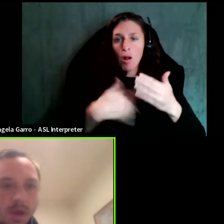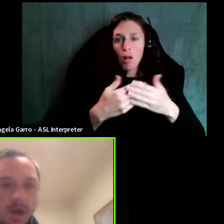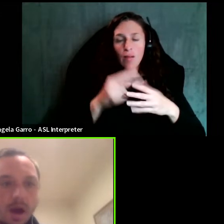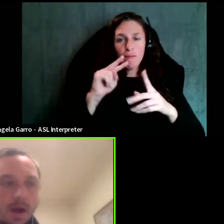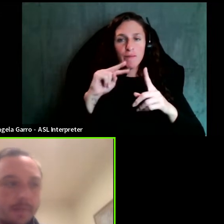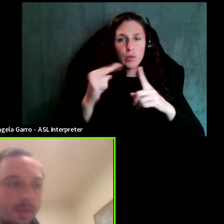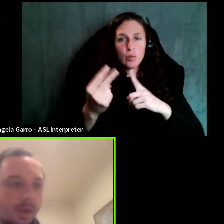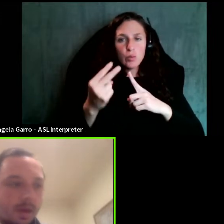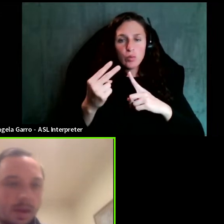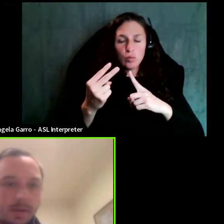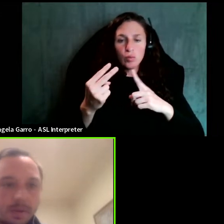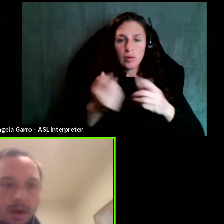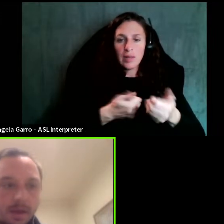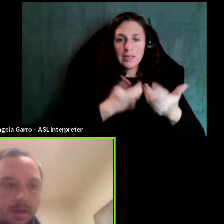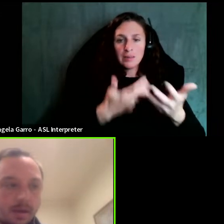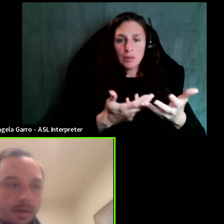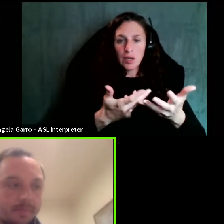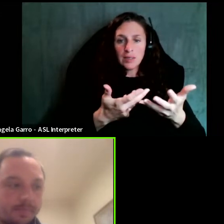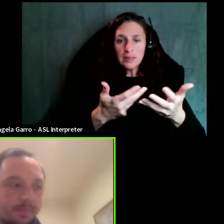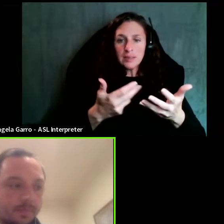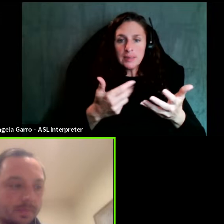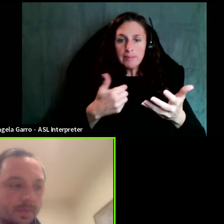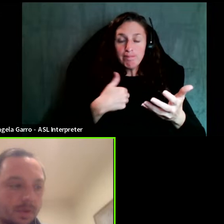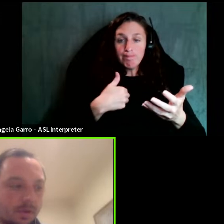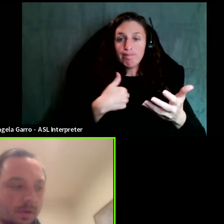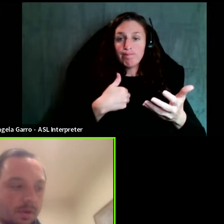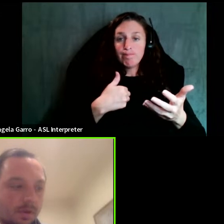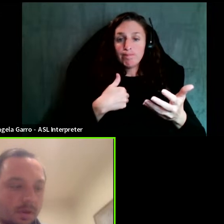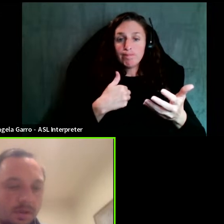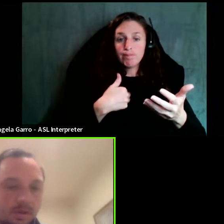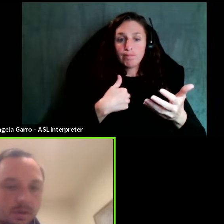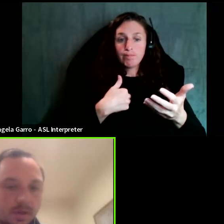expressed. Now,